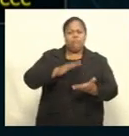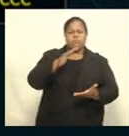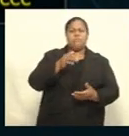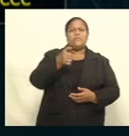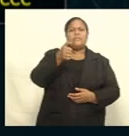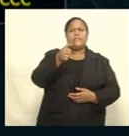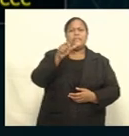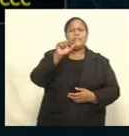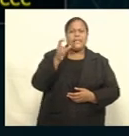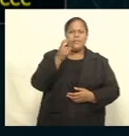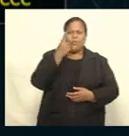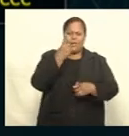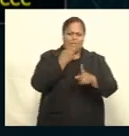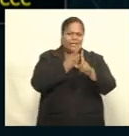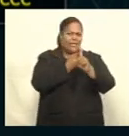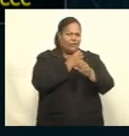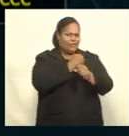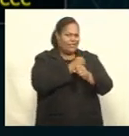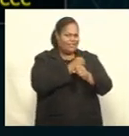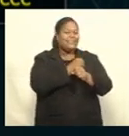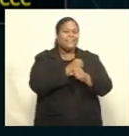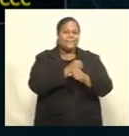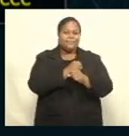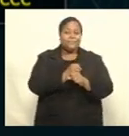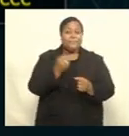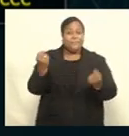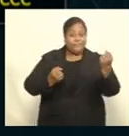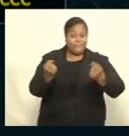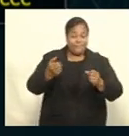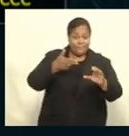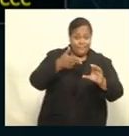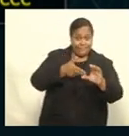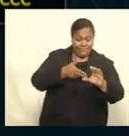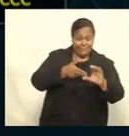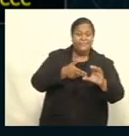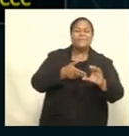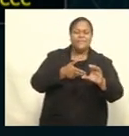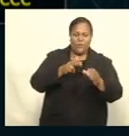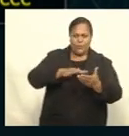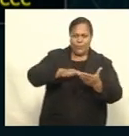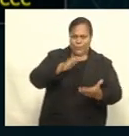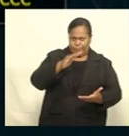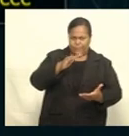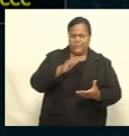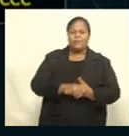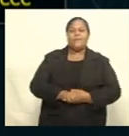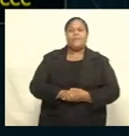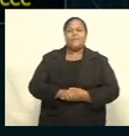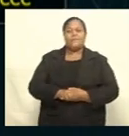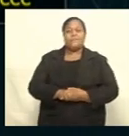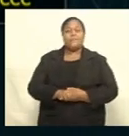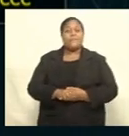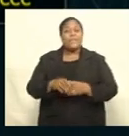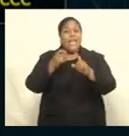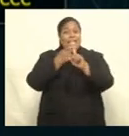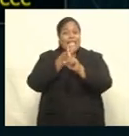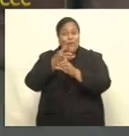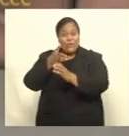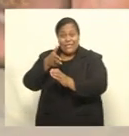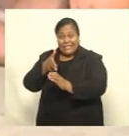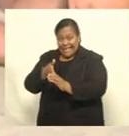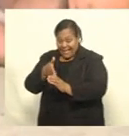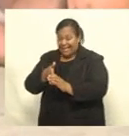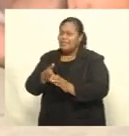per kg. Auto gas moves from $1.70 to $1.81. Kerosene is the only commodity that